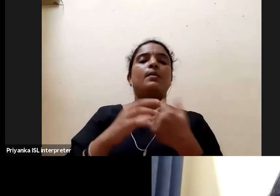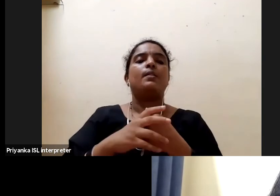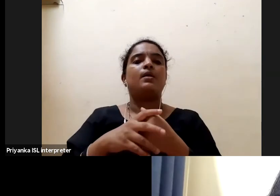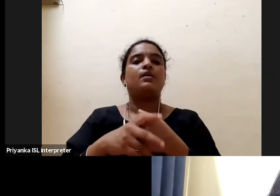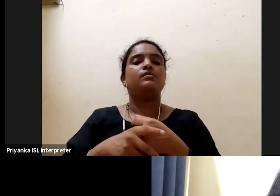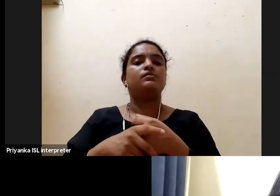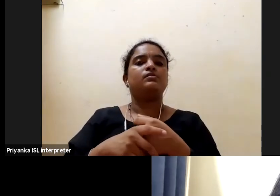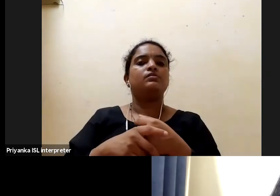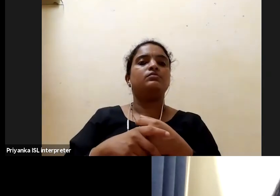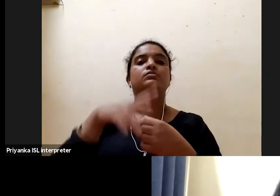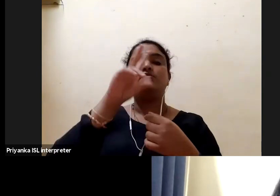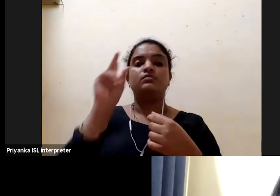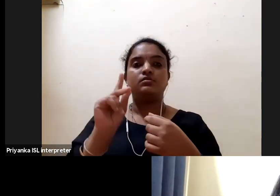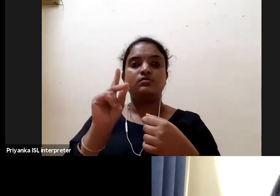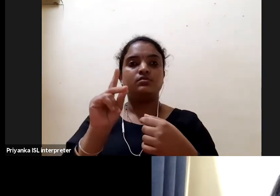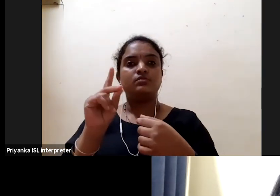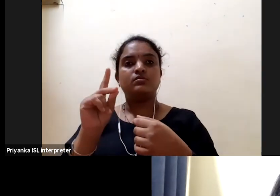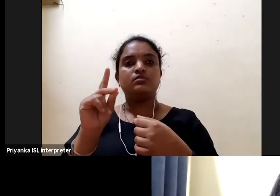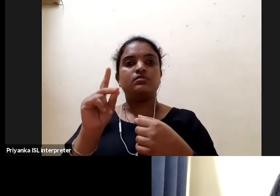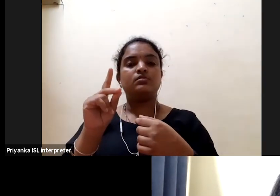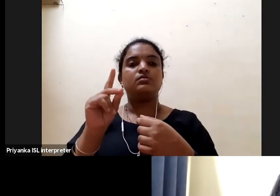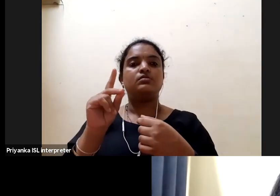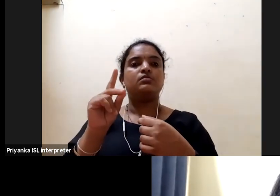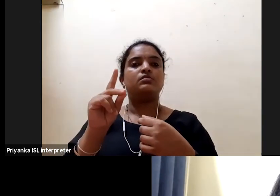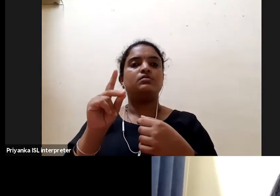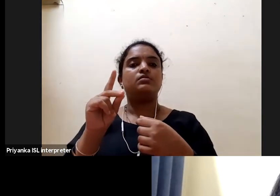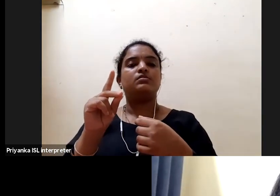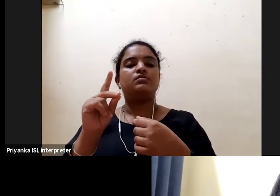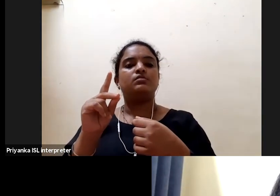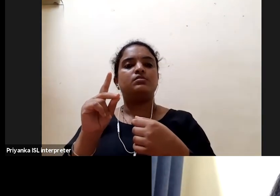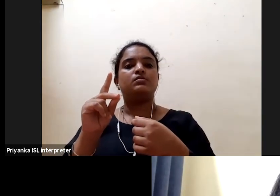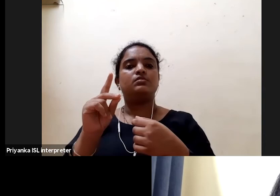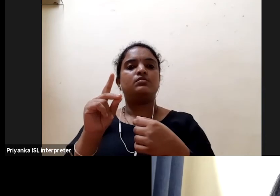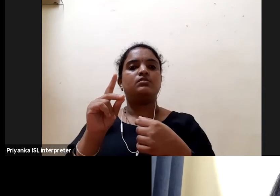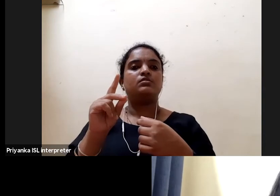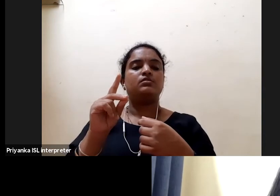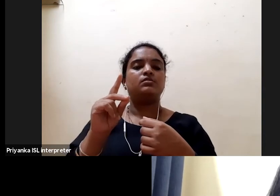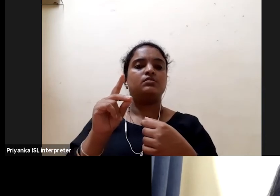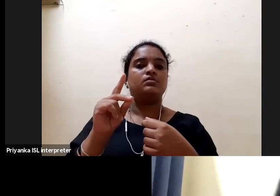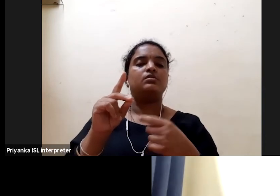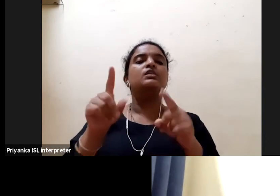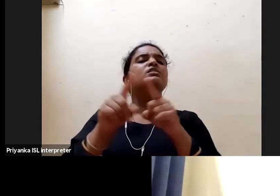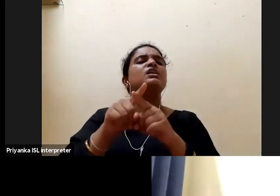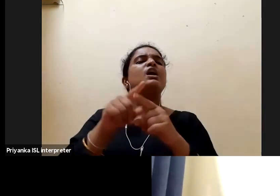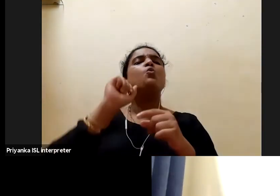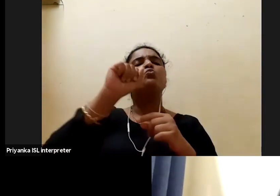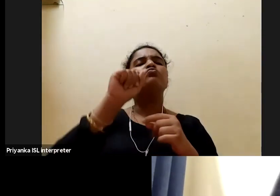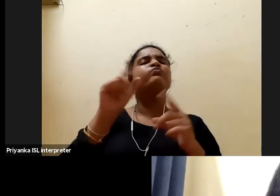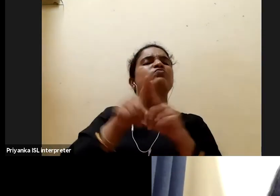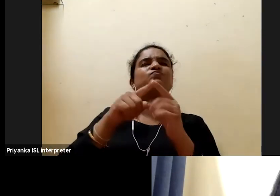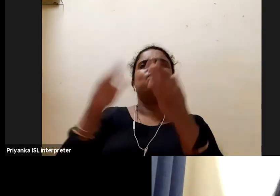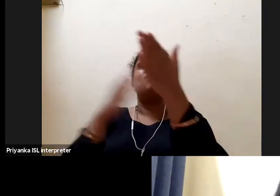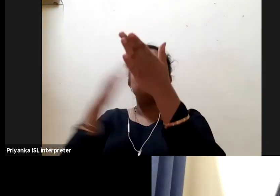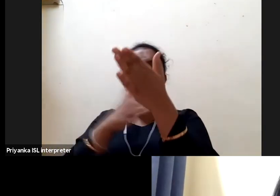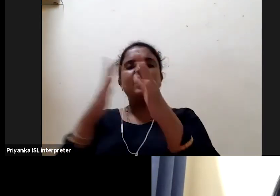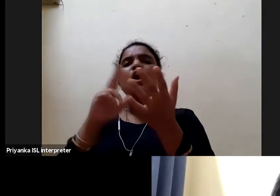The second thing is, you should have read a few issues of the magazine or the newspaper that you are pitching to, because